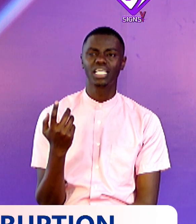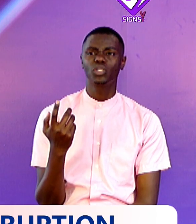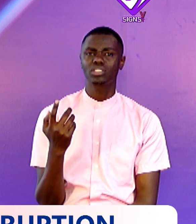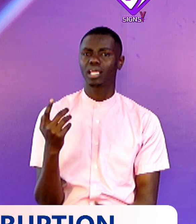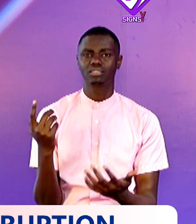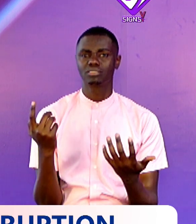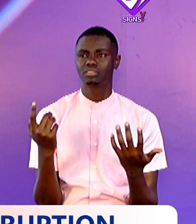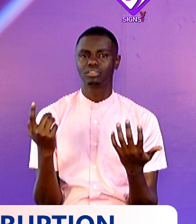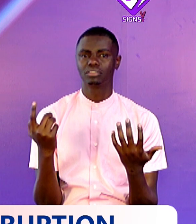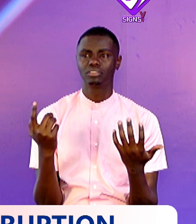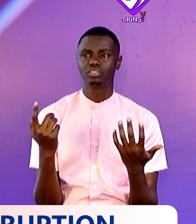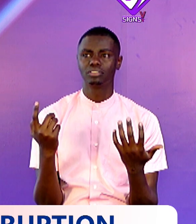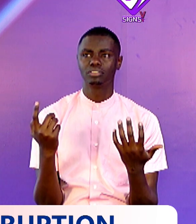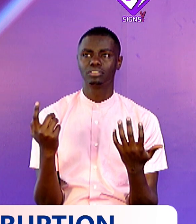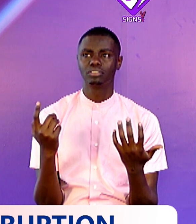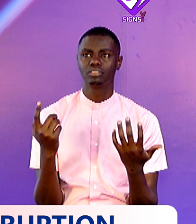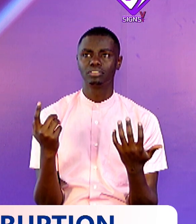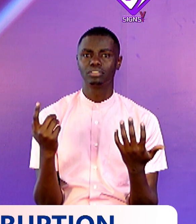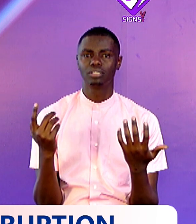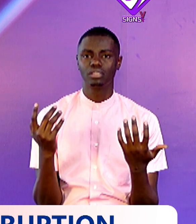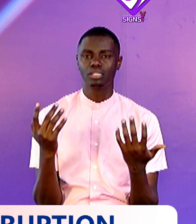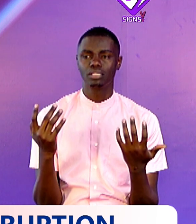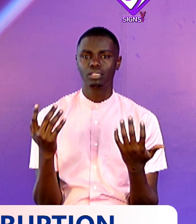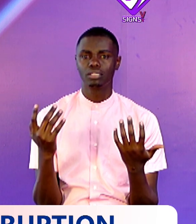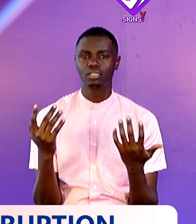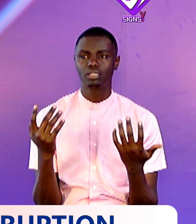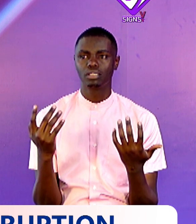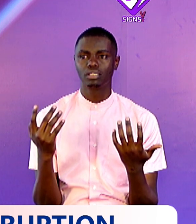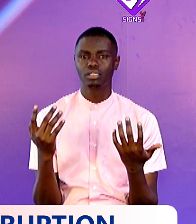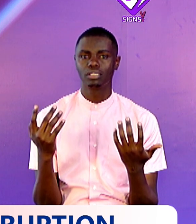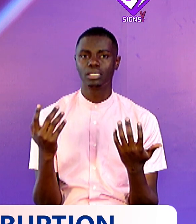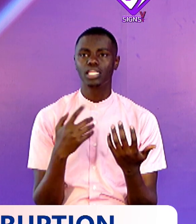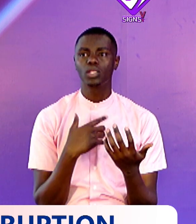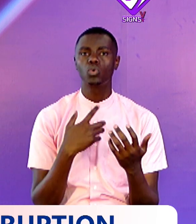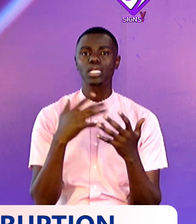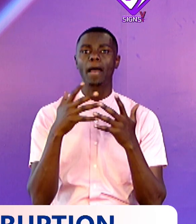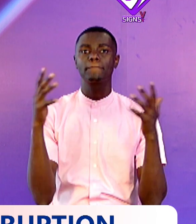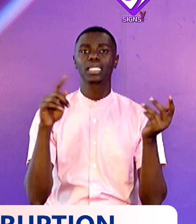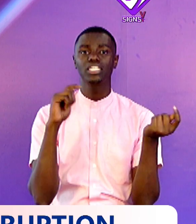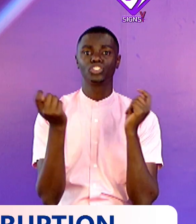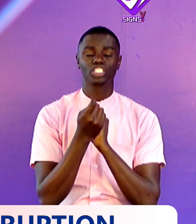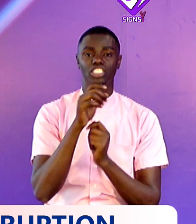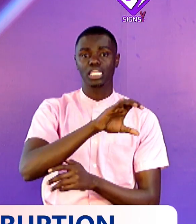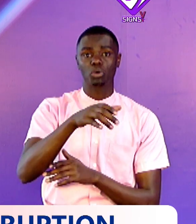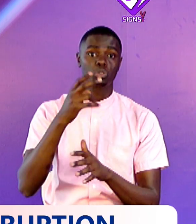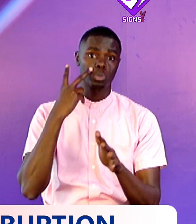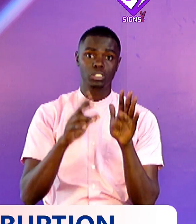overnight. Suddenly there were roads in the counties. Suddenly there was a big change. You could see